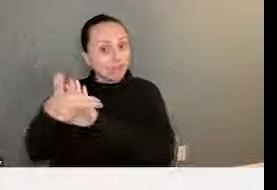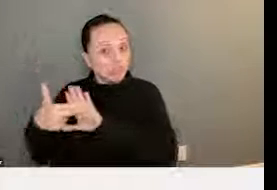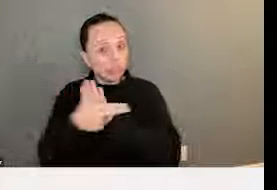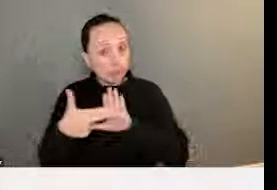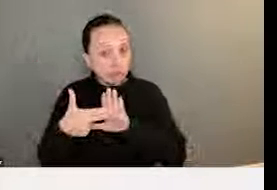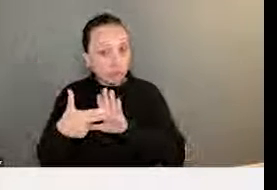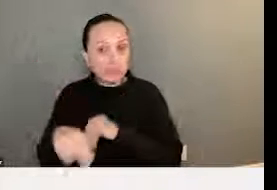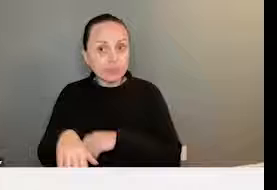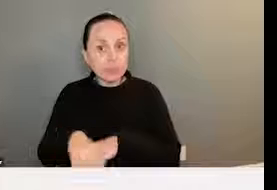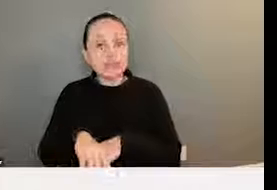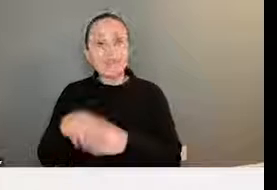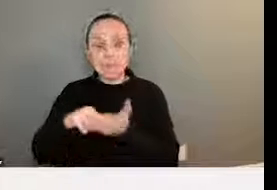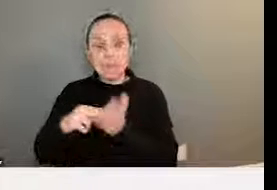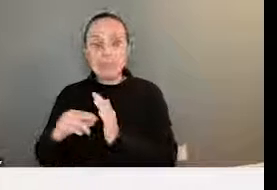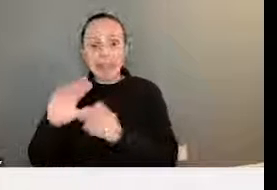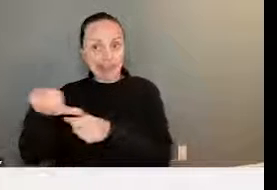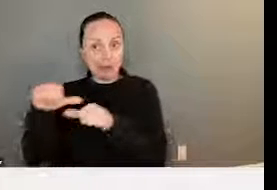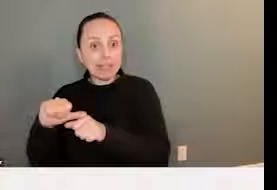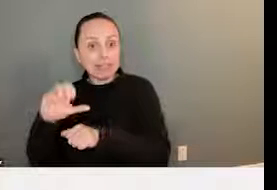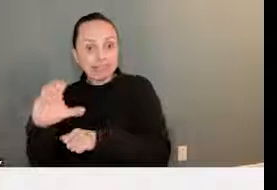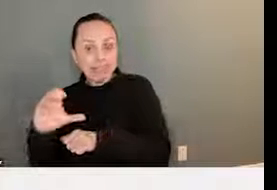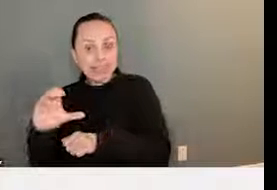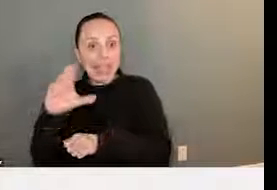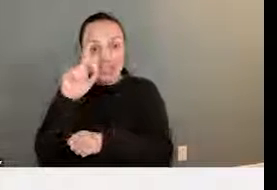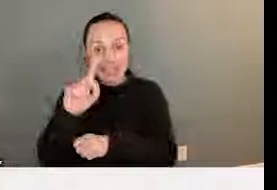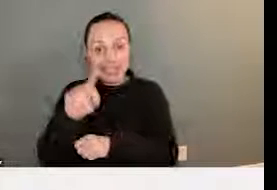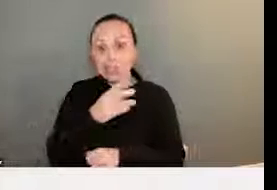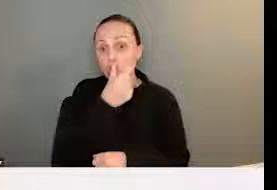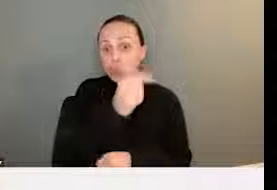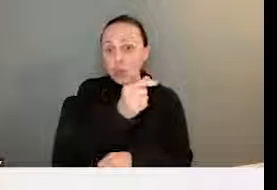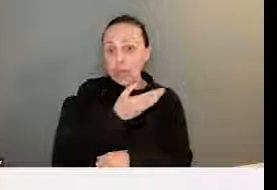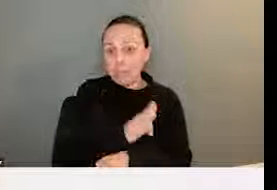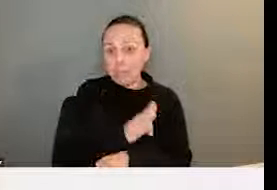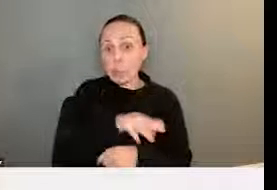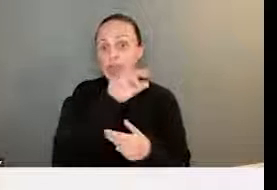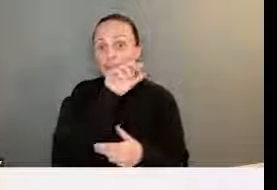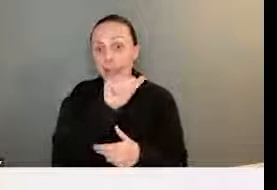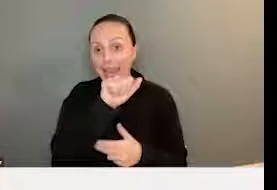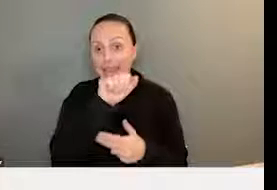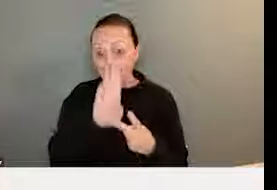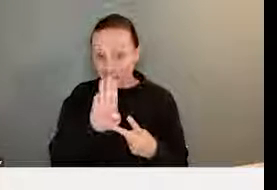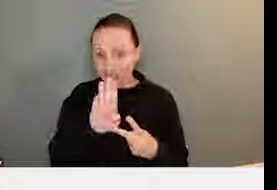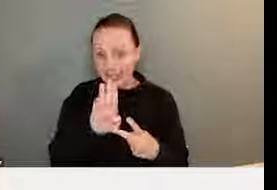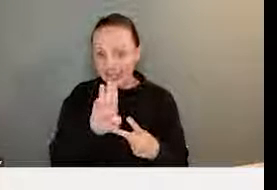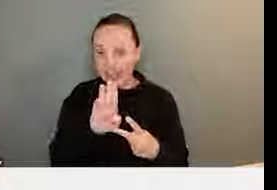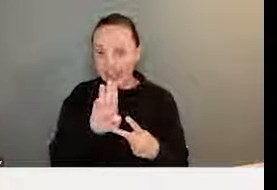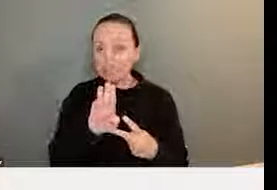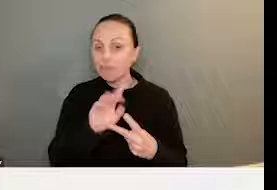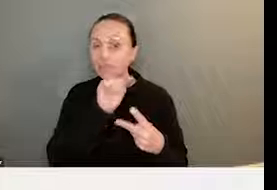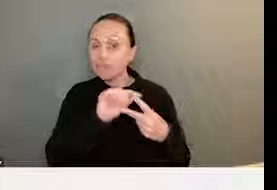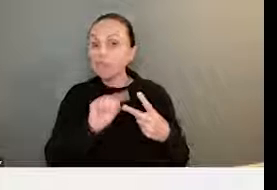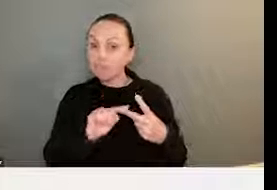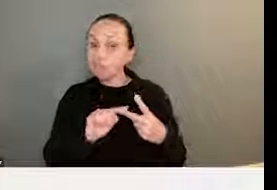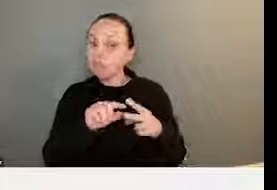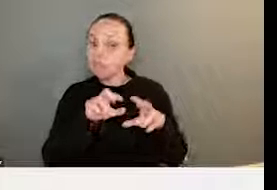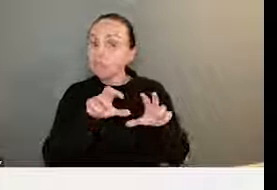were C and D. Whereas the green and the blue areas, A and B respectively, were the areas that were